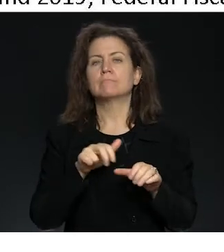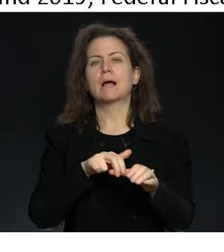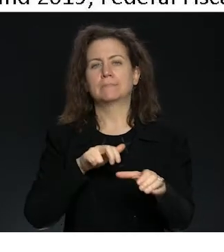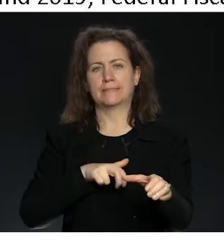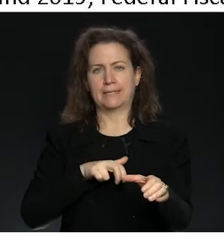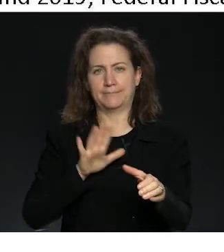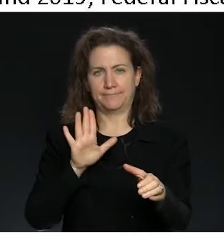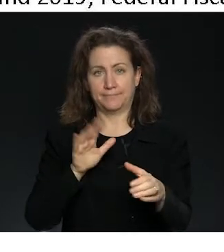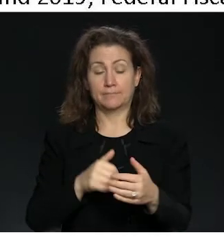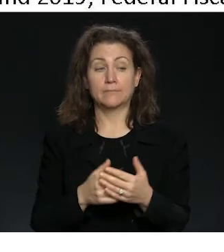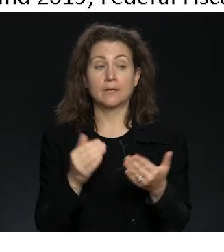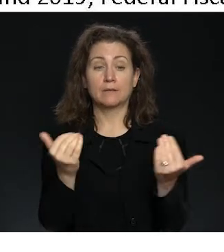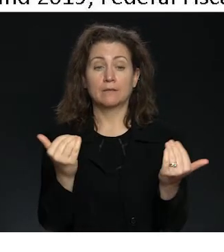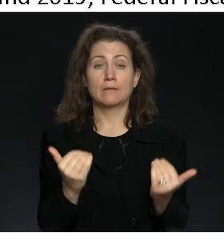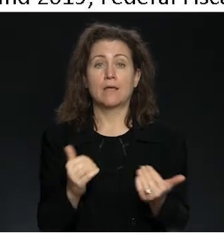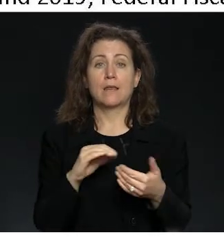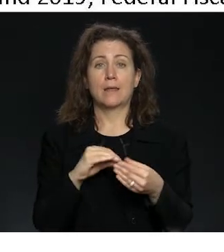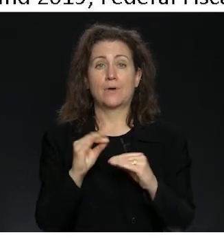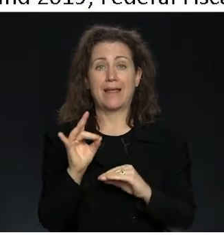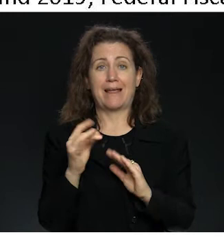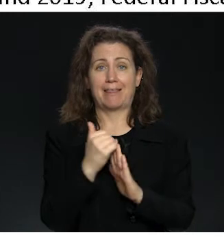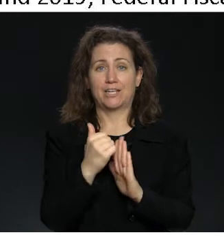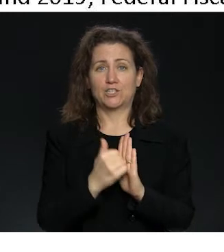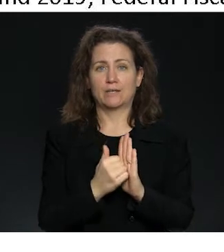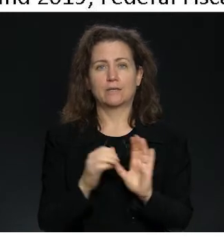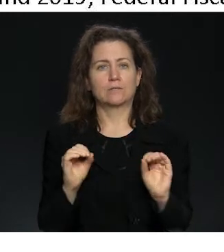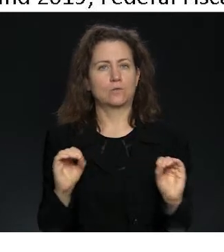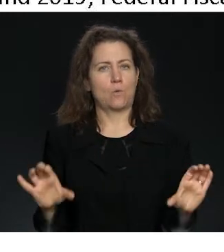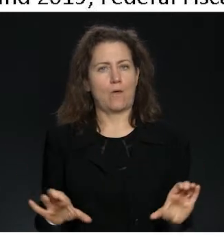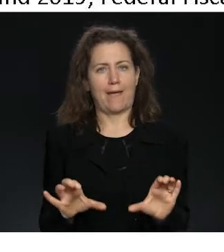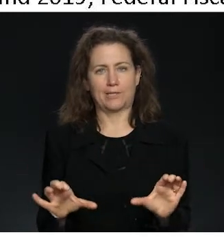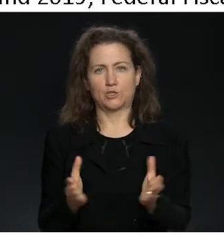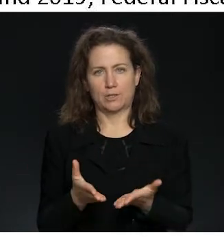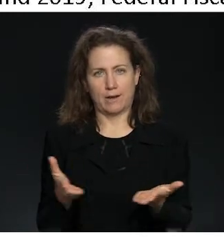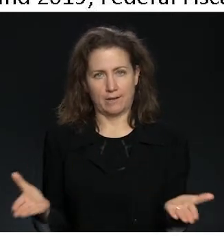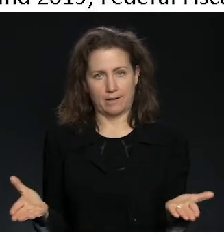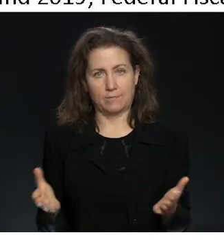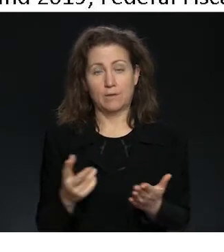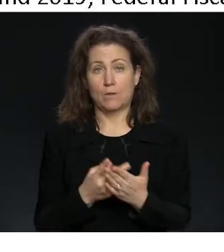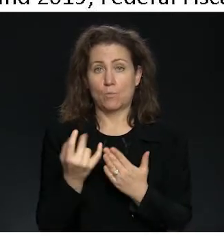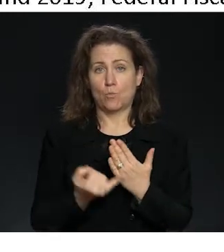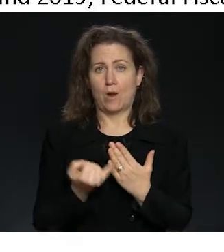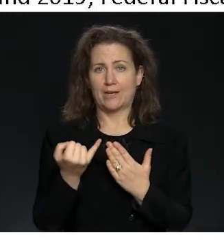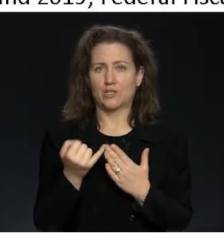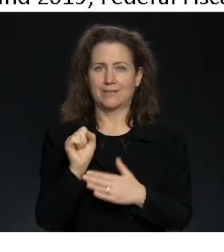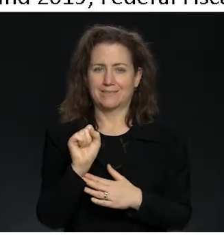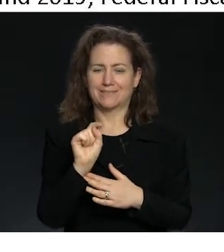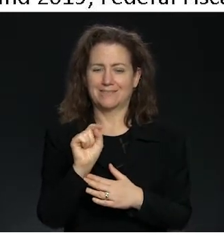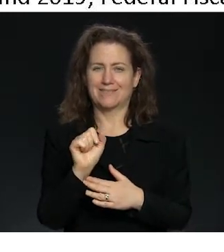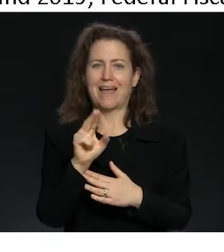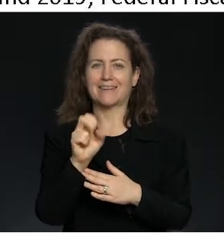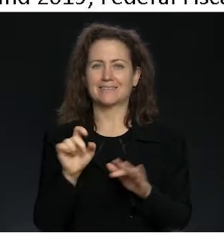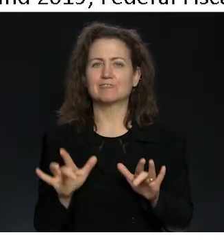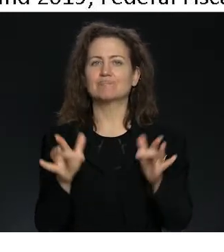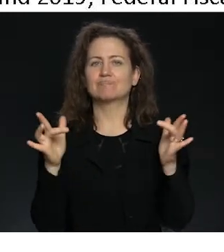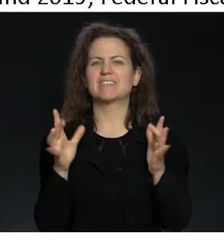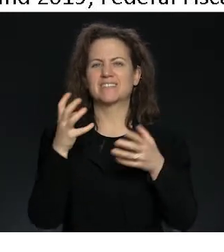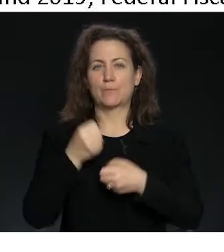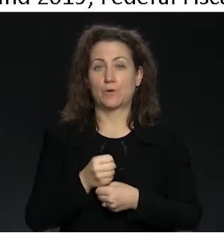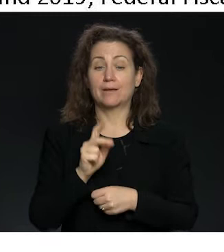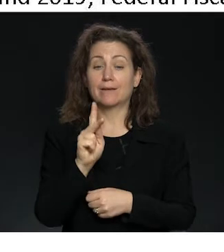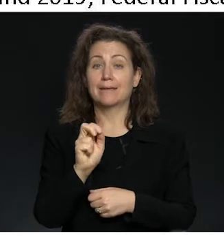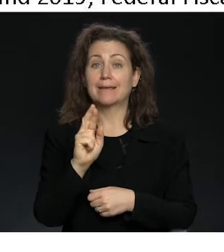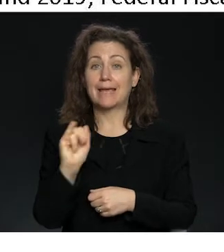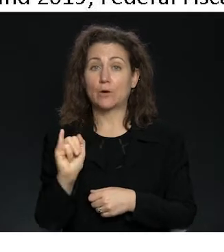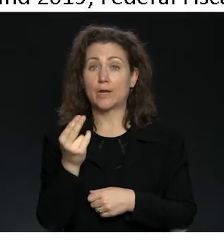on the agenda is a no action item. The project status summary. Carrie Horn, the projects manager, and